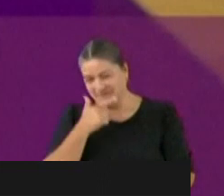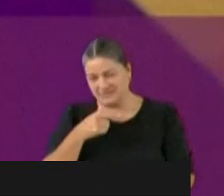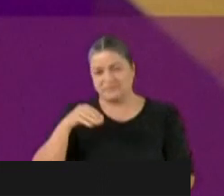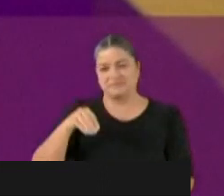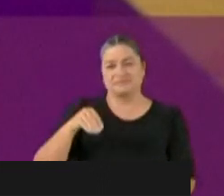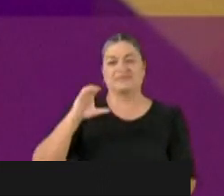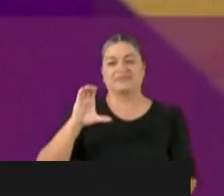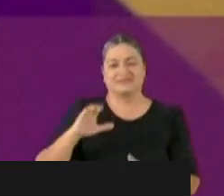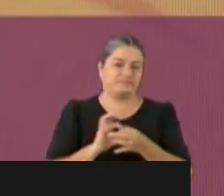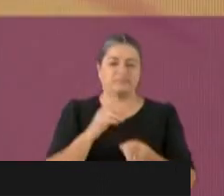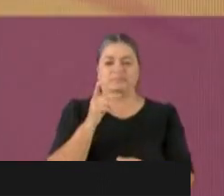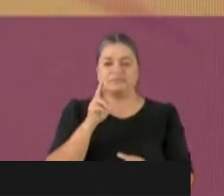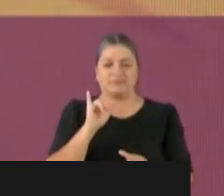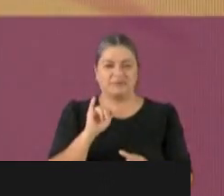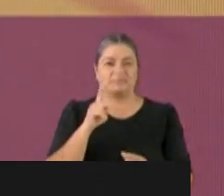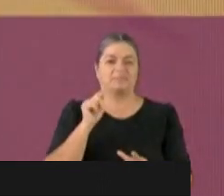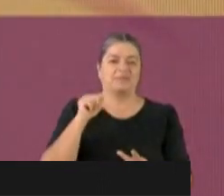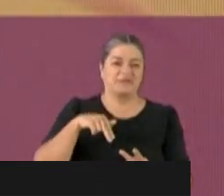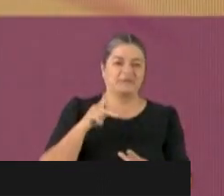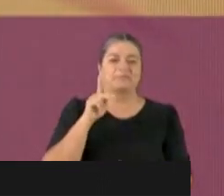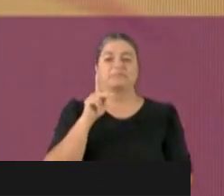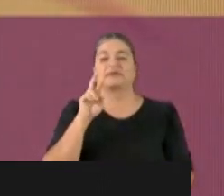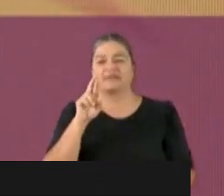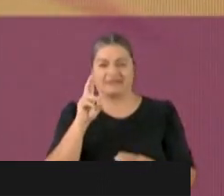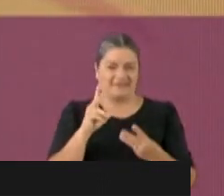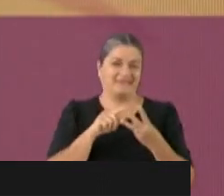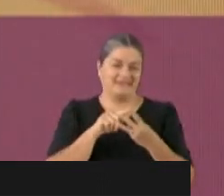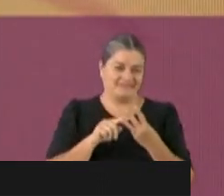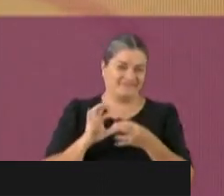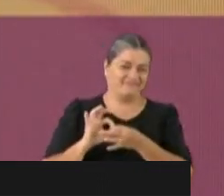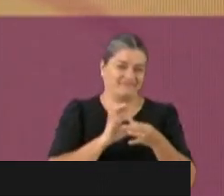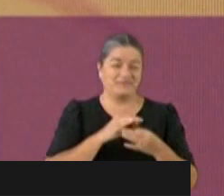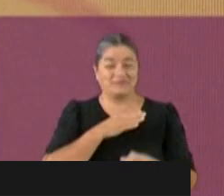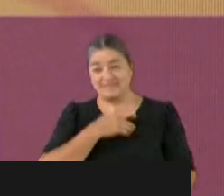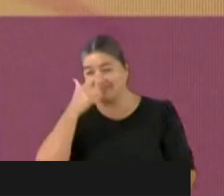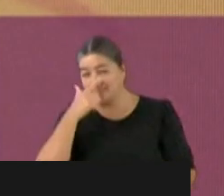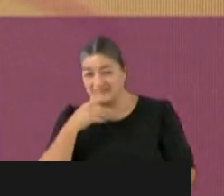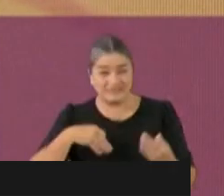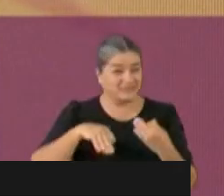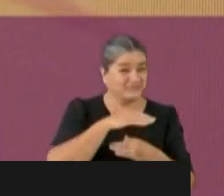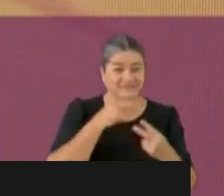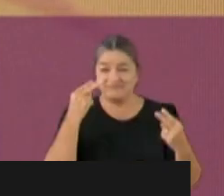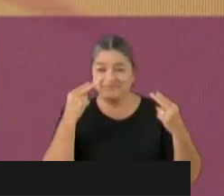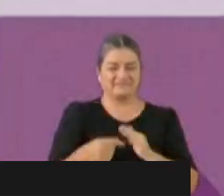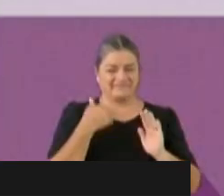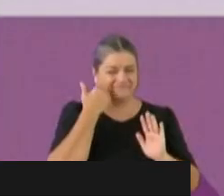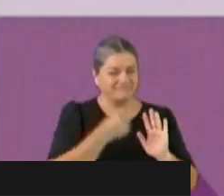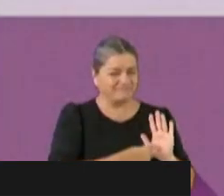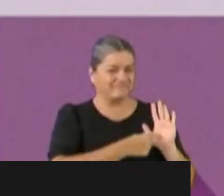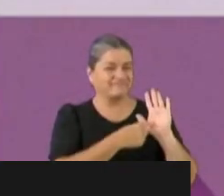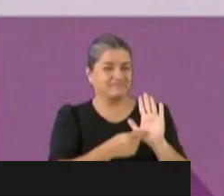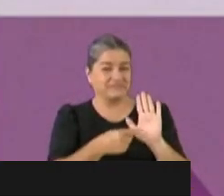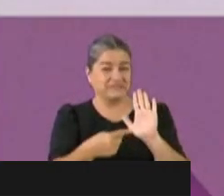is required by the Constitution to leave office after one term. Galvez, who was born to an indigenous Otomi father and mixed-race